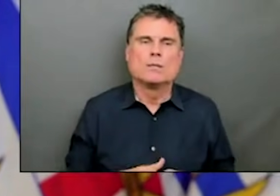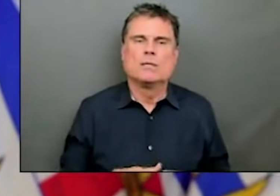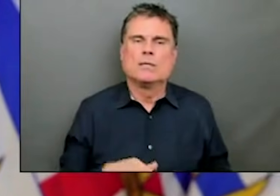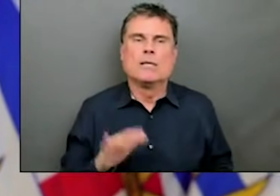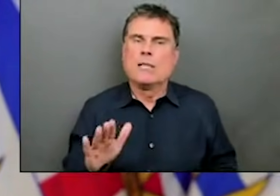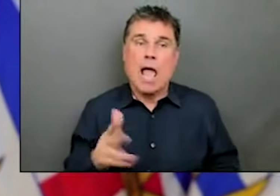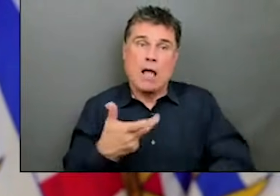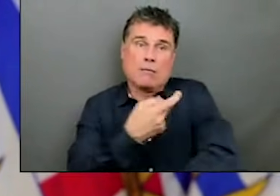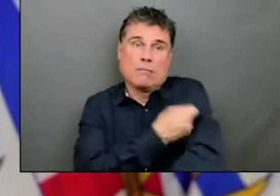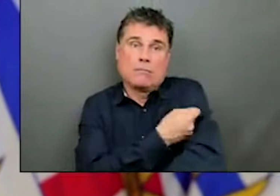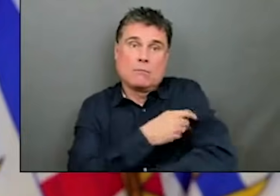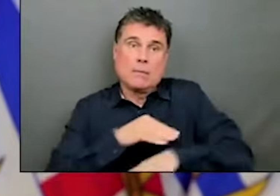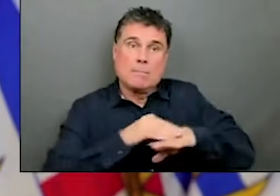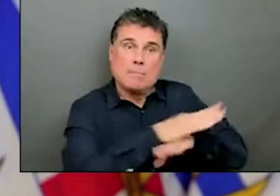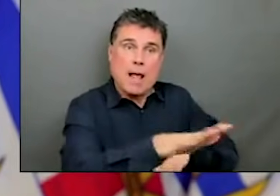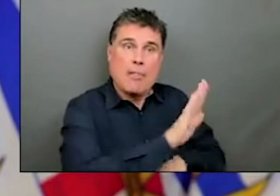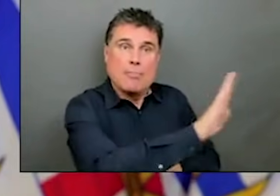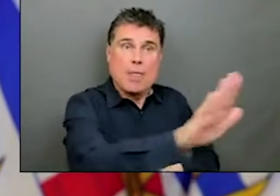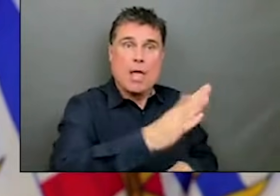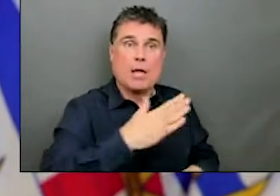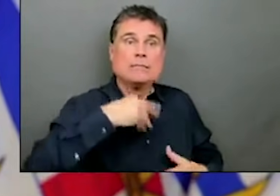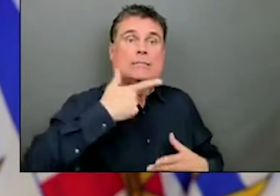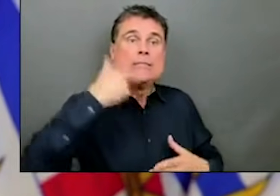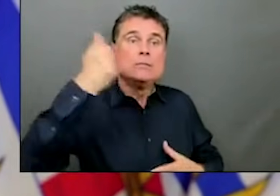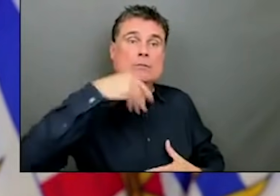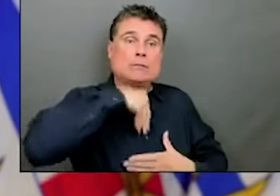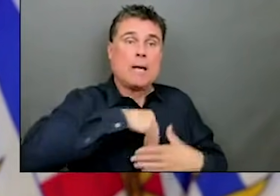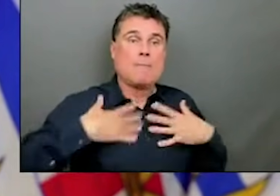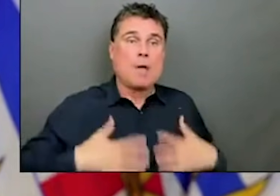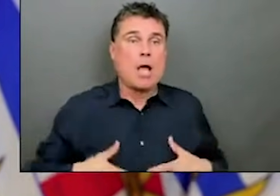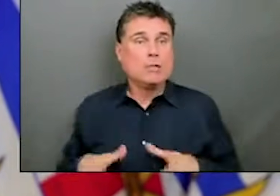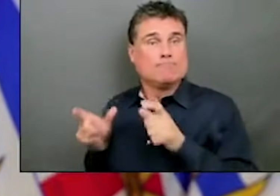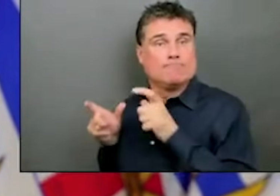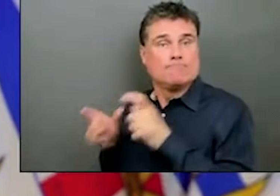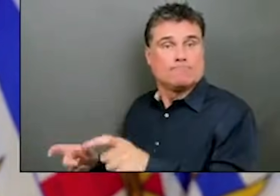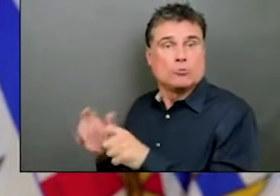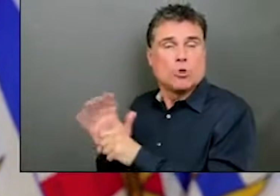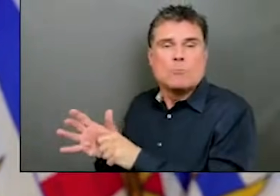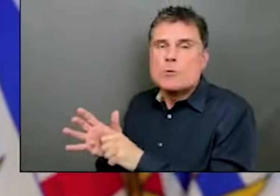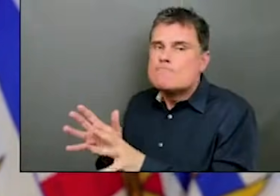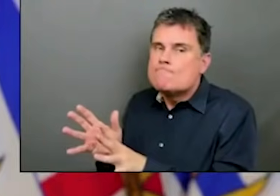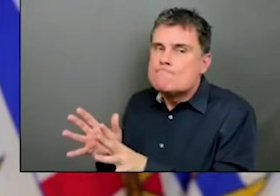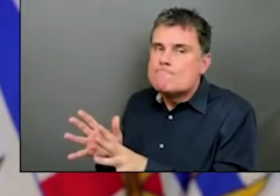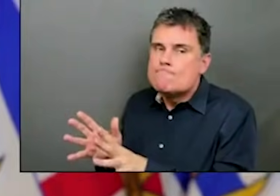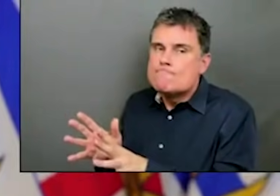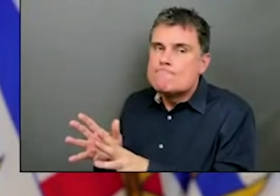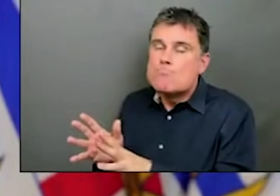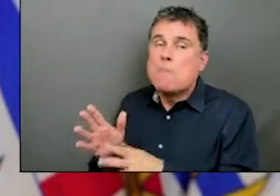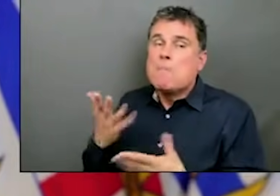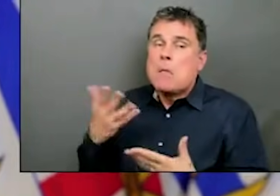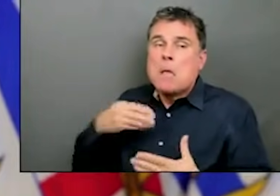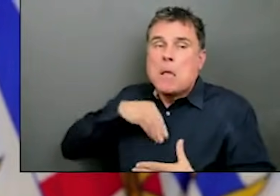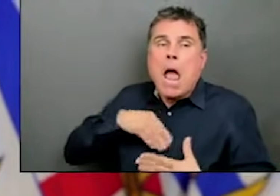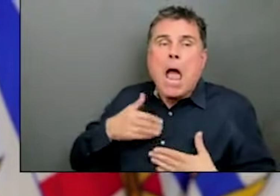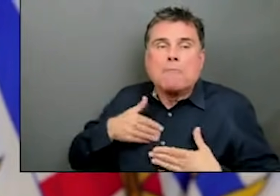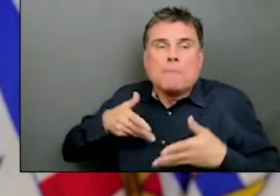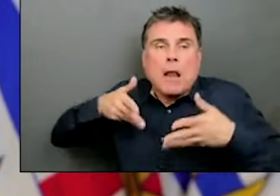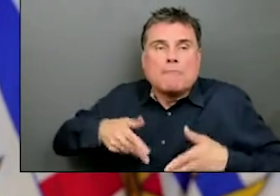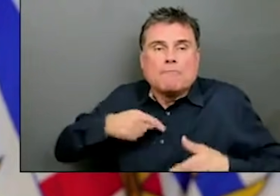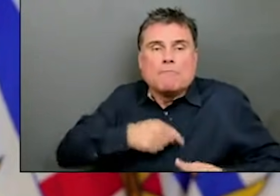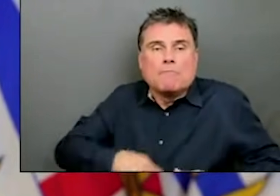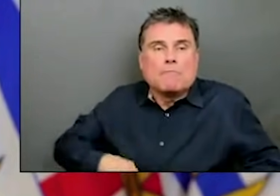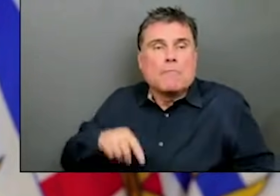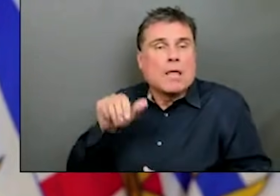how much antibody reflects how protected you are. So there's other ways we look at that as well, and there have been